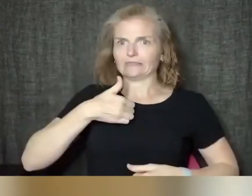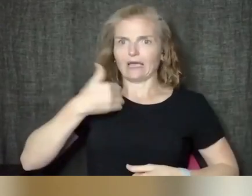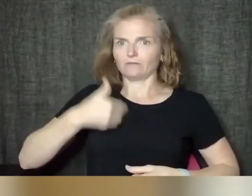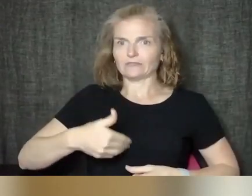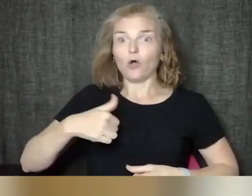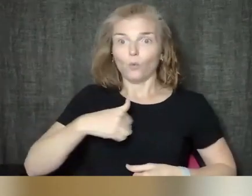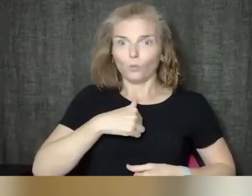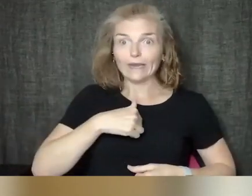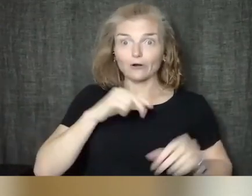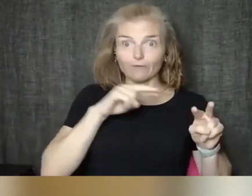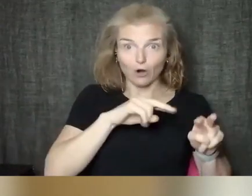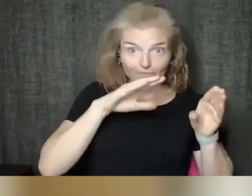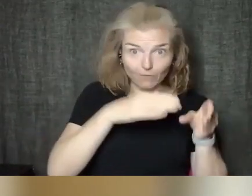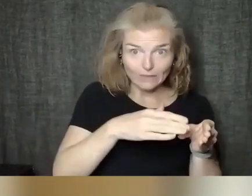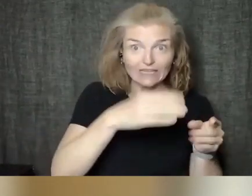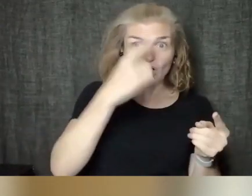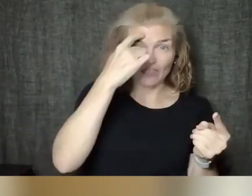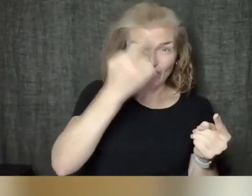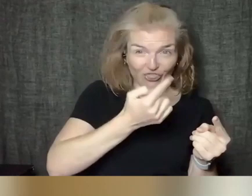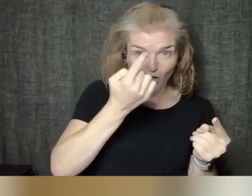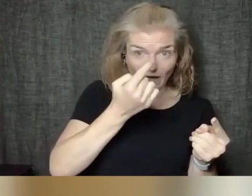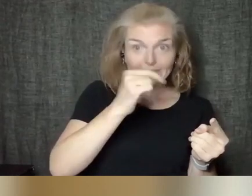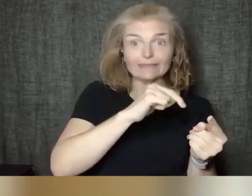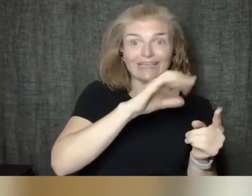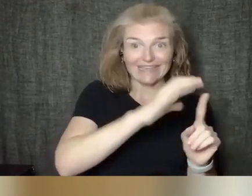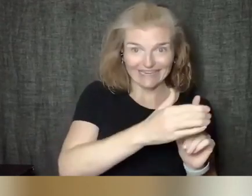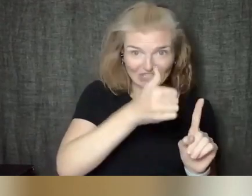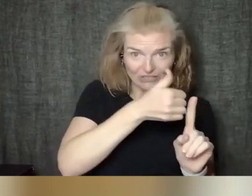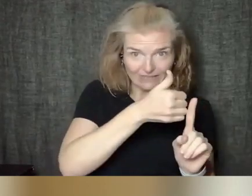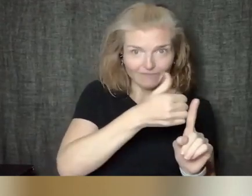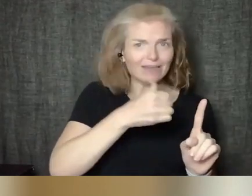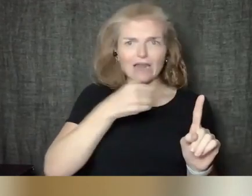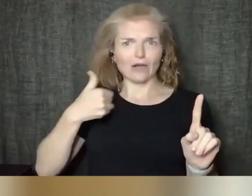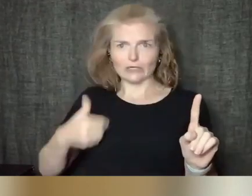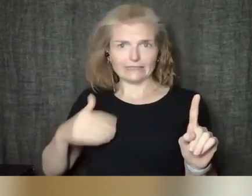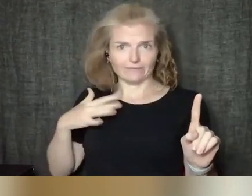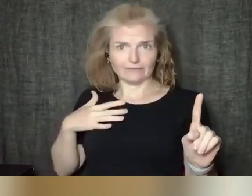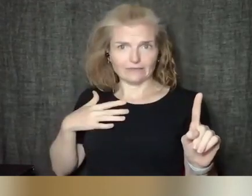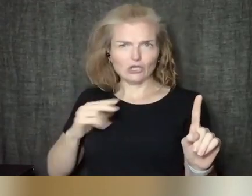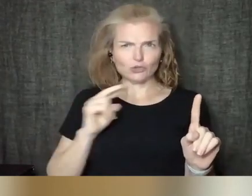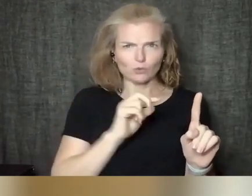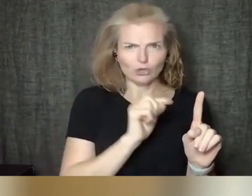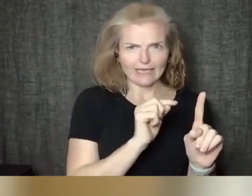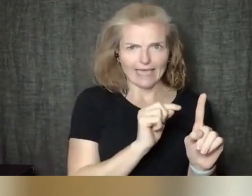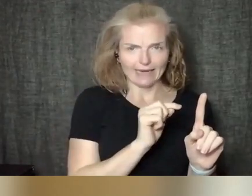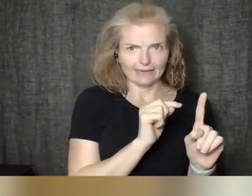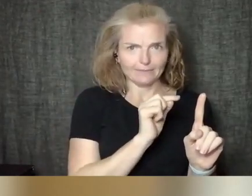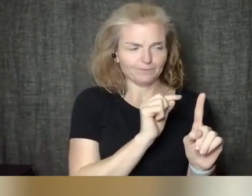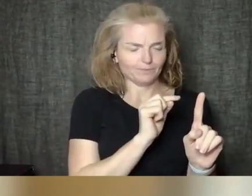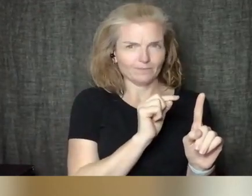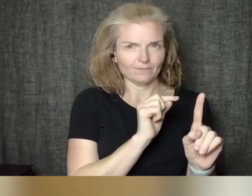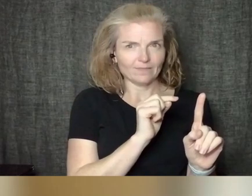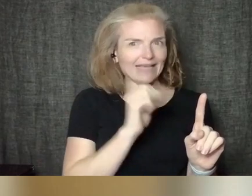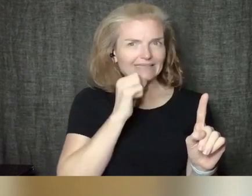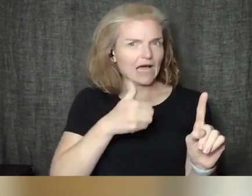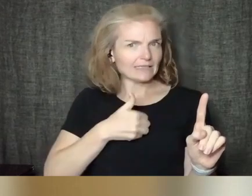So this gives us direct insight into the emptiness of thought, into the